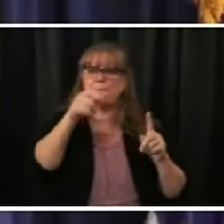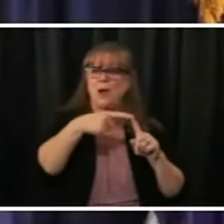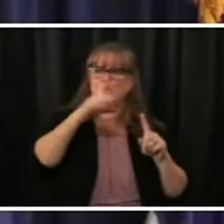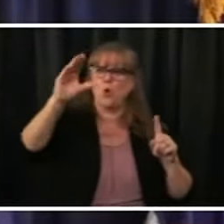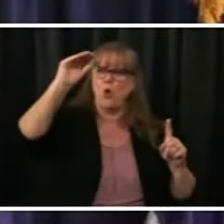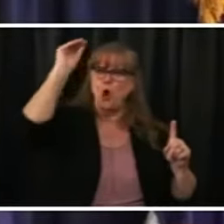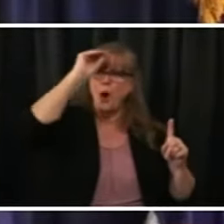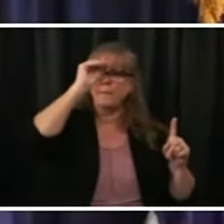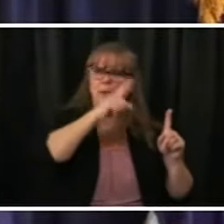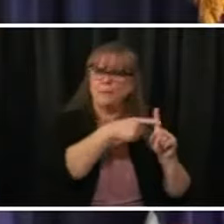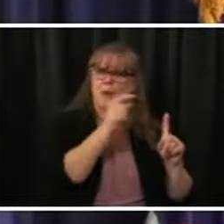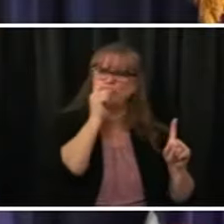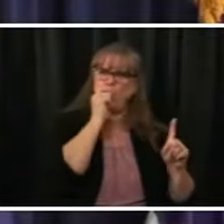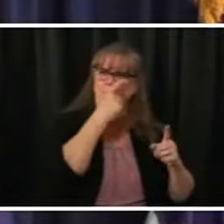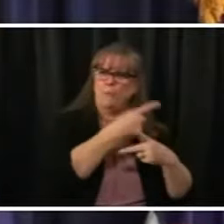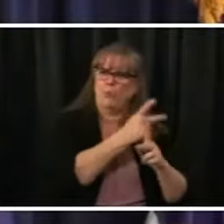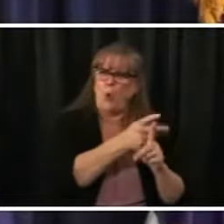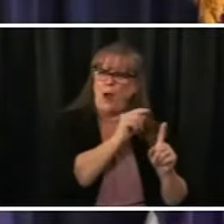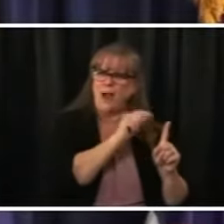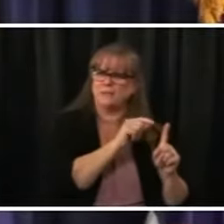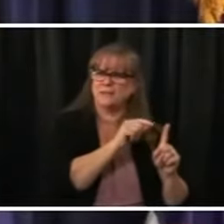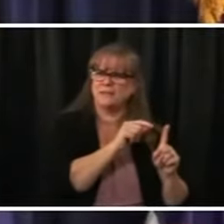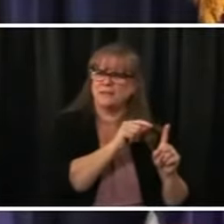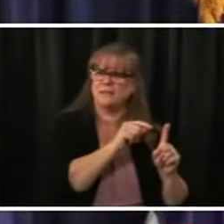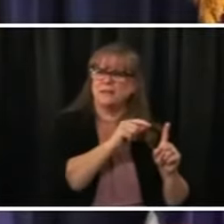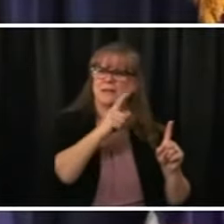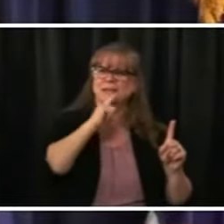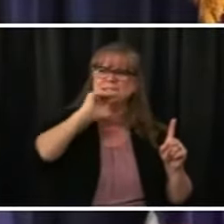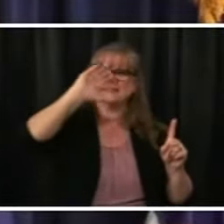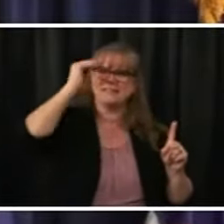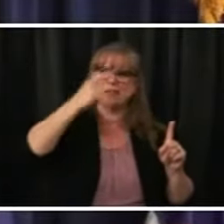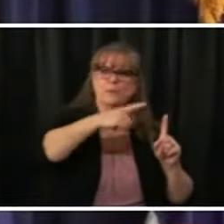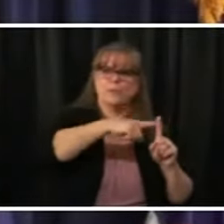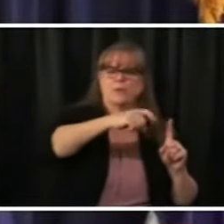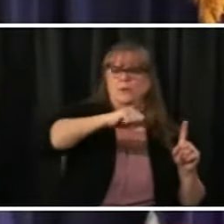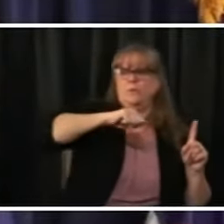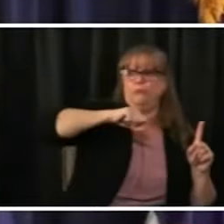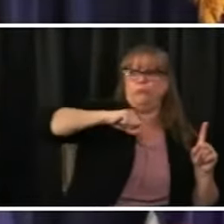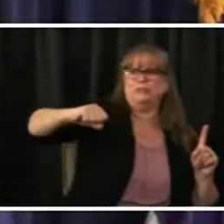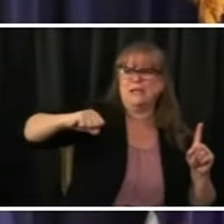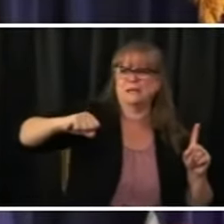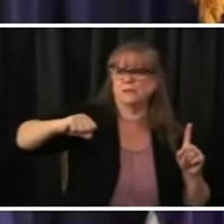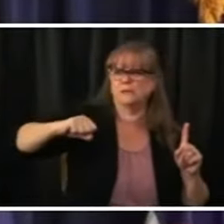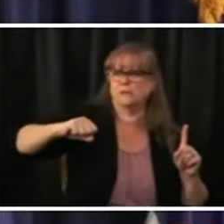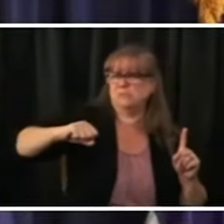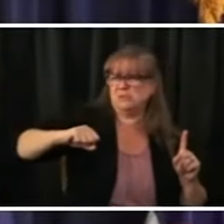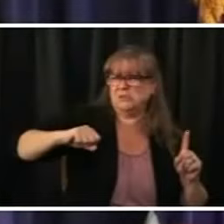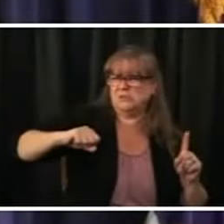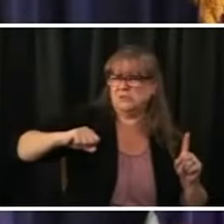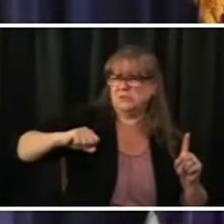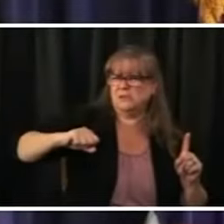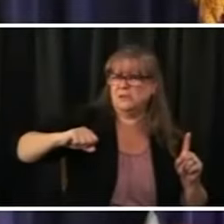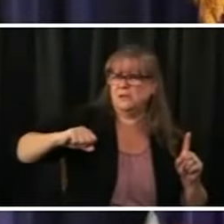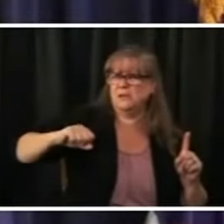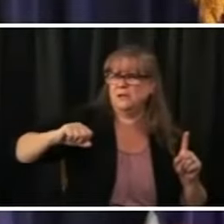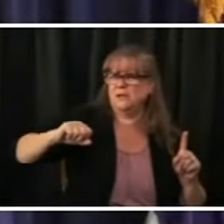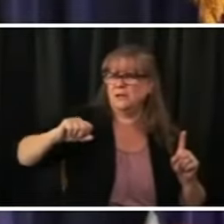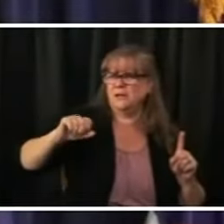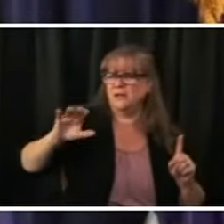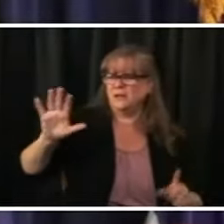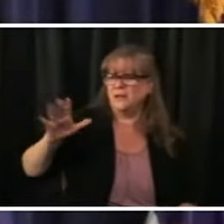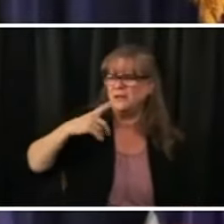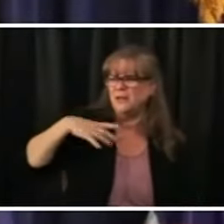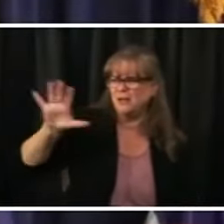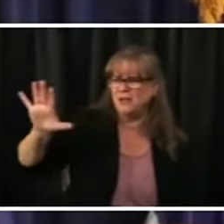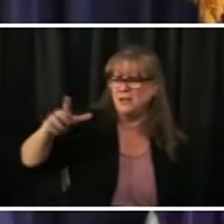idea, obviously the industry is pushing back pretty intensely. So I want to go back actually on the question you asked earlier too. We